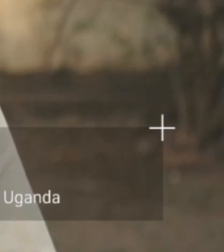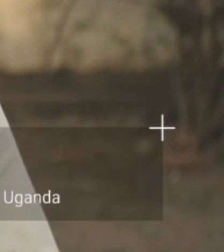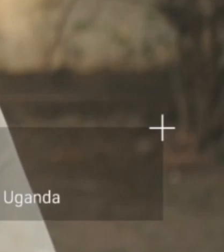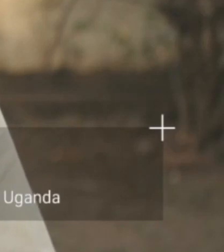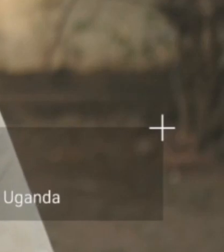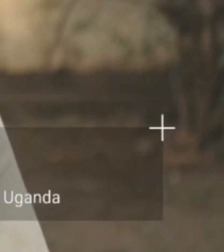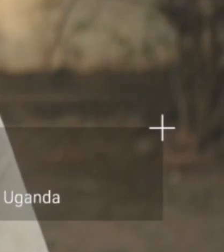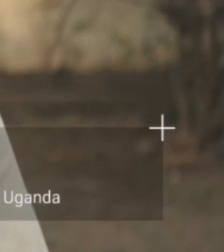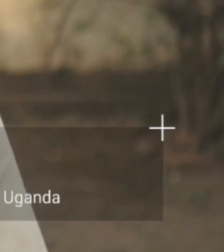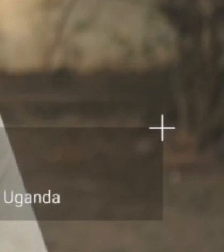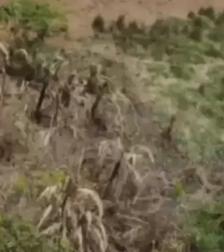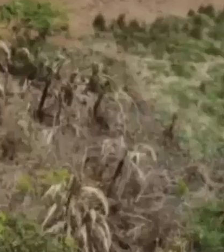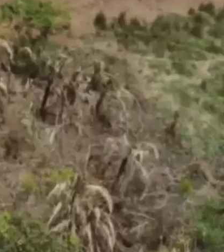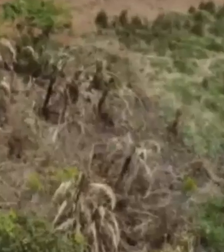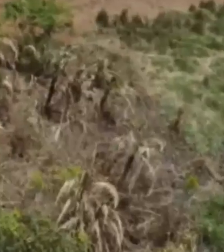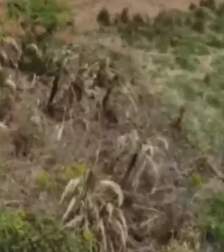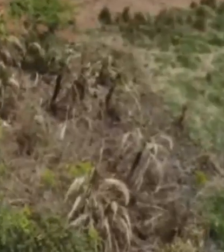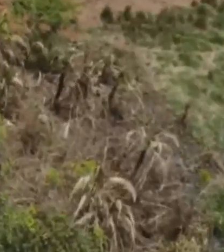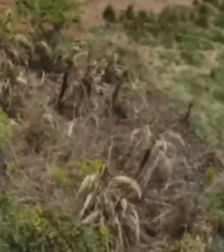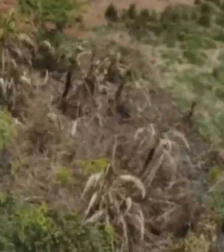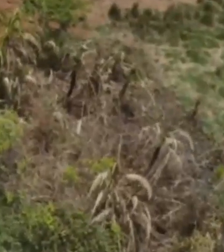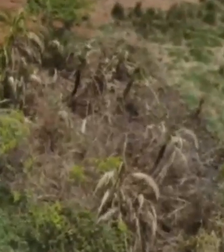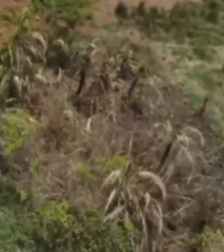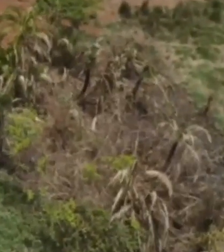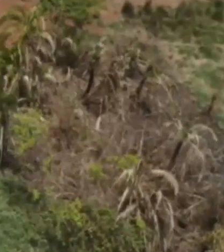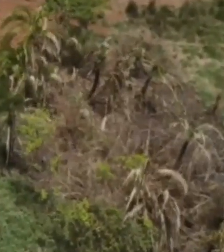drought during the dry spell.